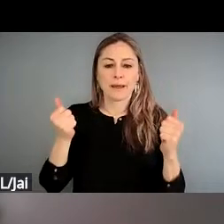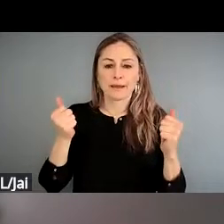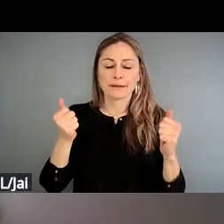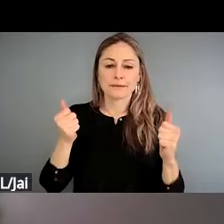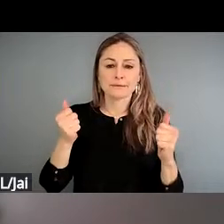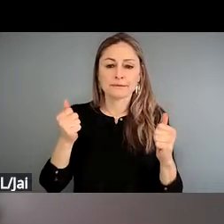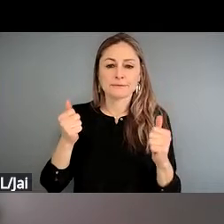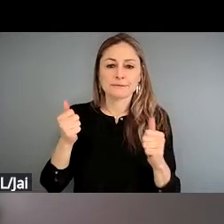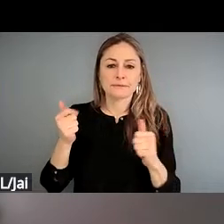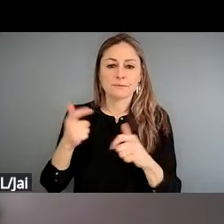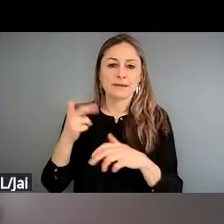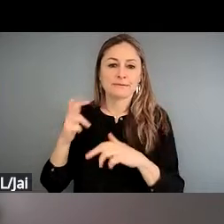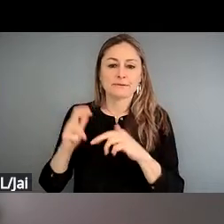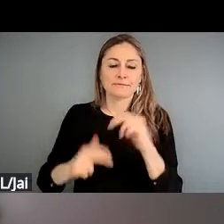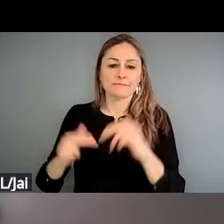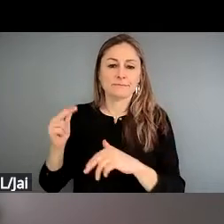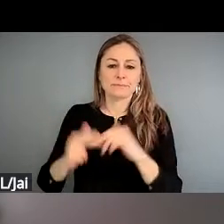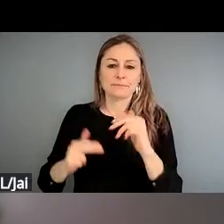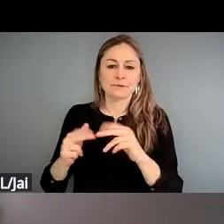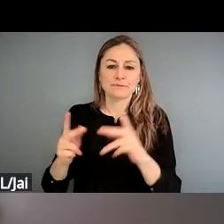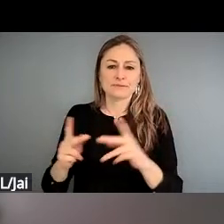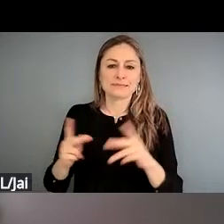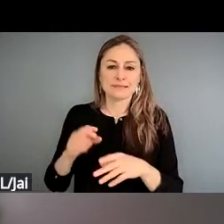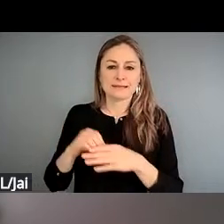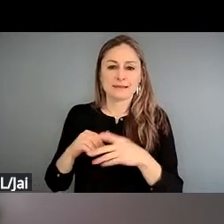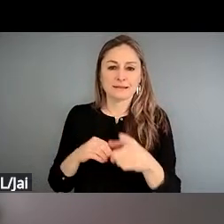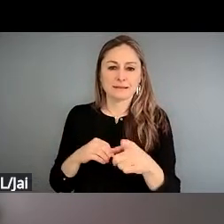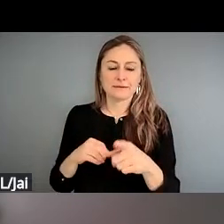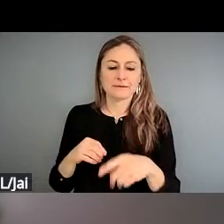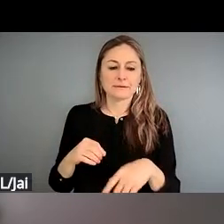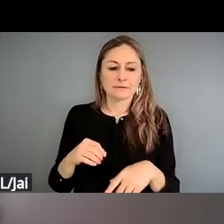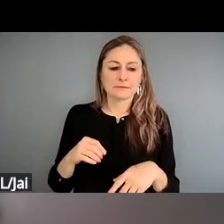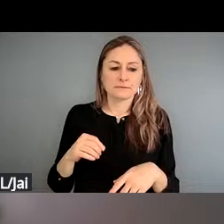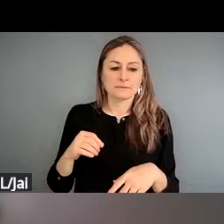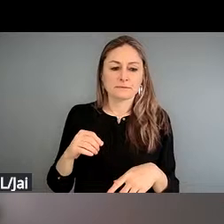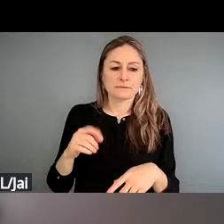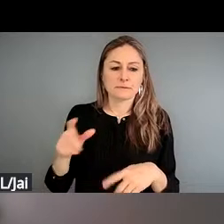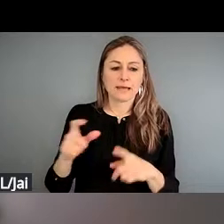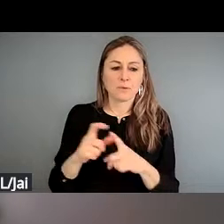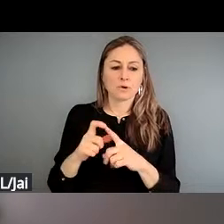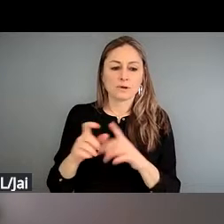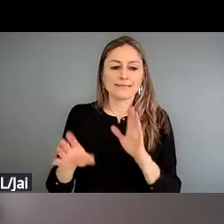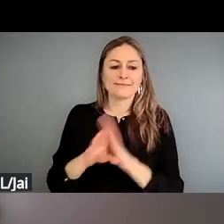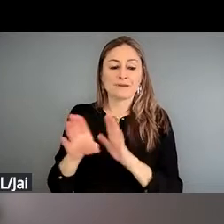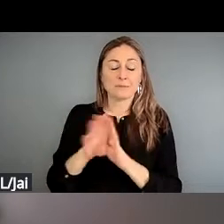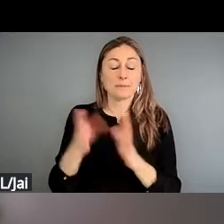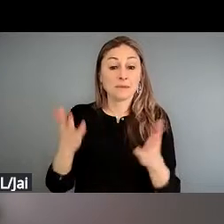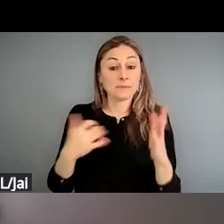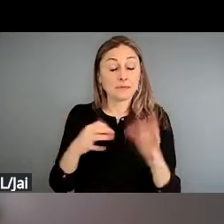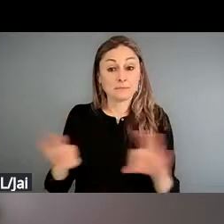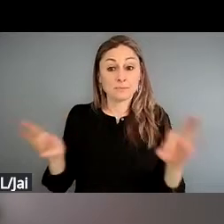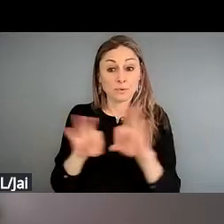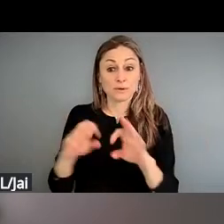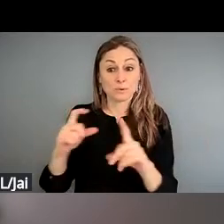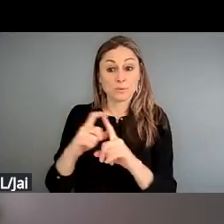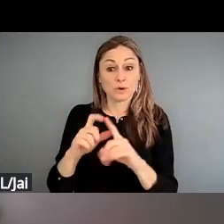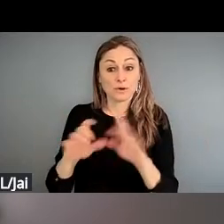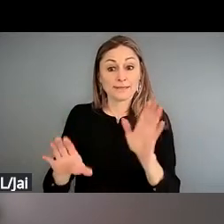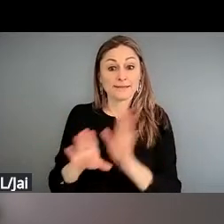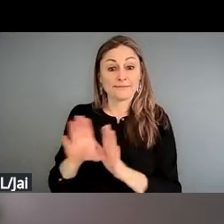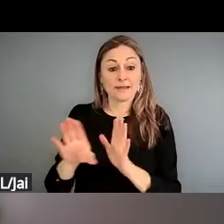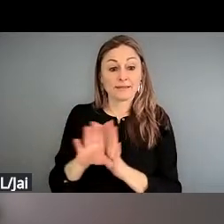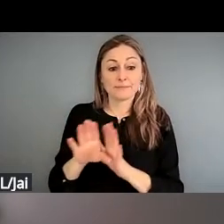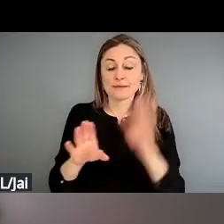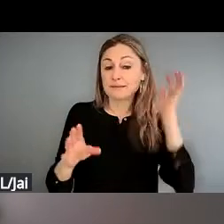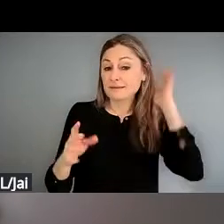a facility in there. That word developable that someone said might be an important word here, because what